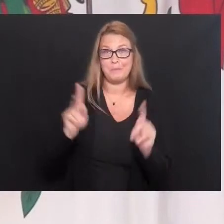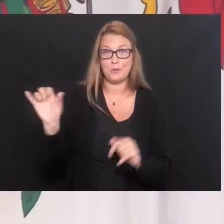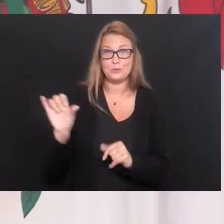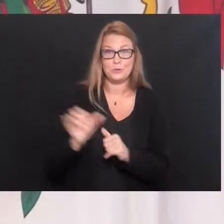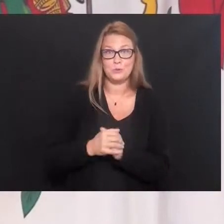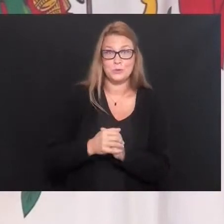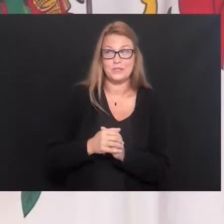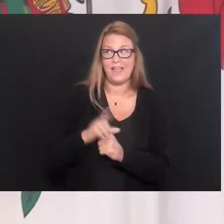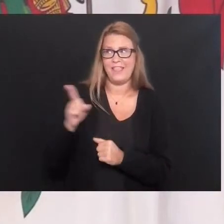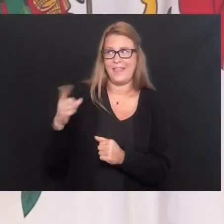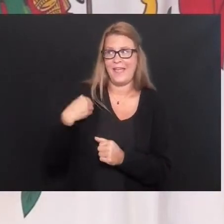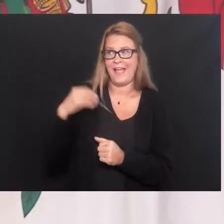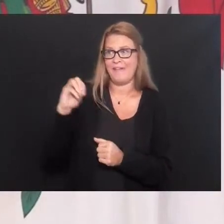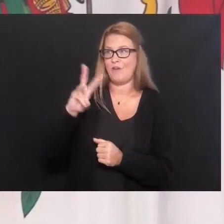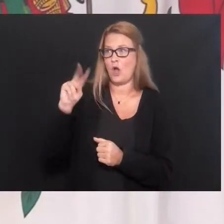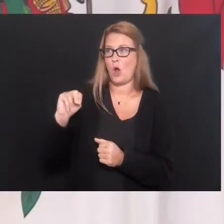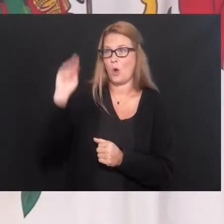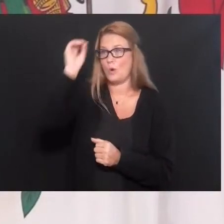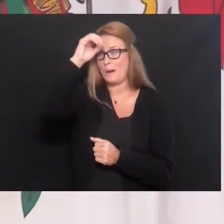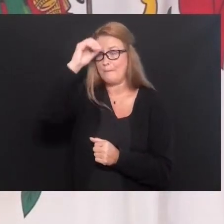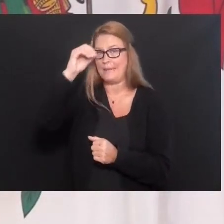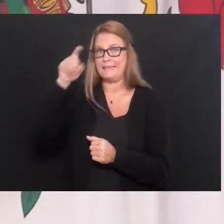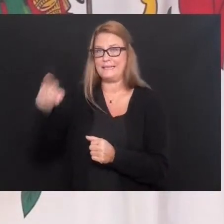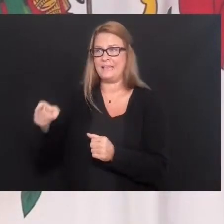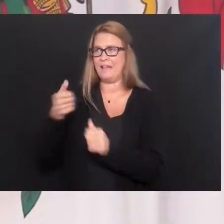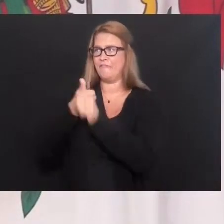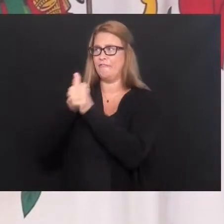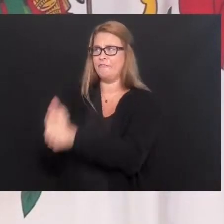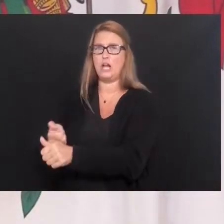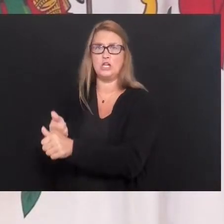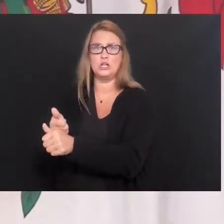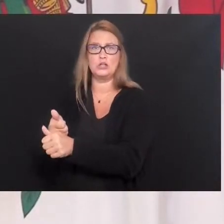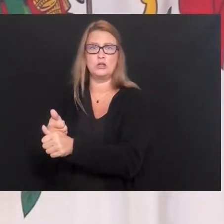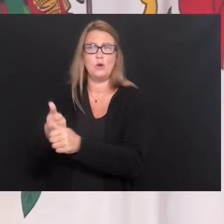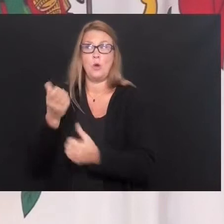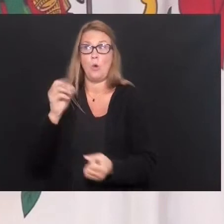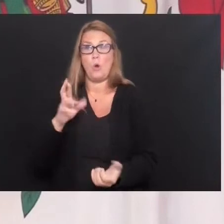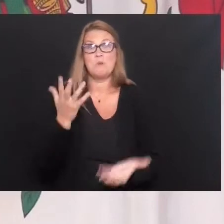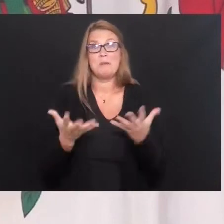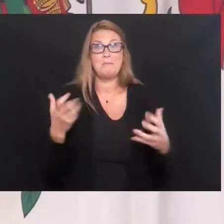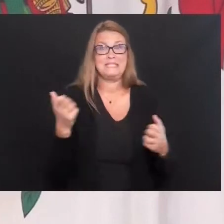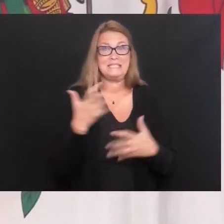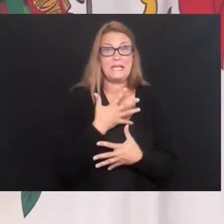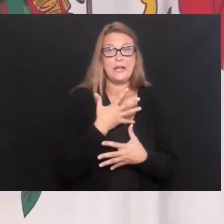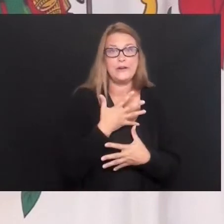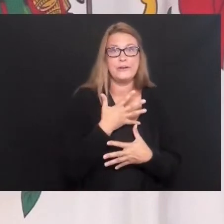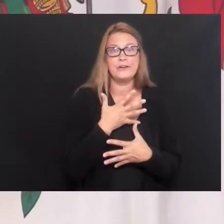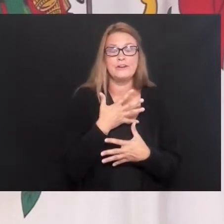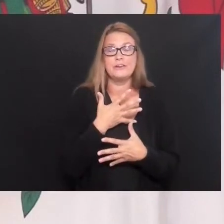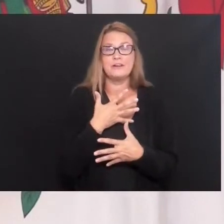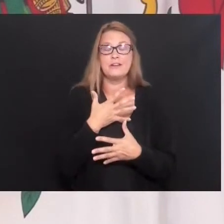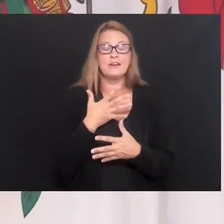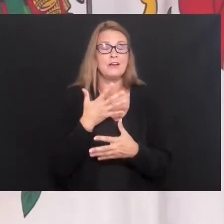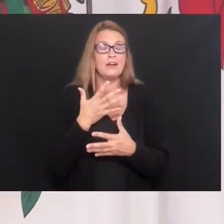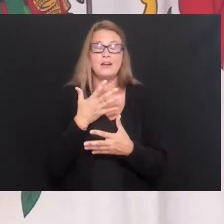have views, and they listen to others and everything, and sometimes they can get scared to death, you know,